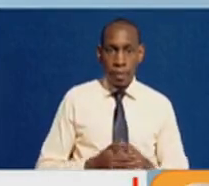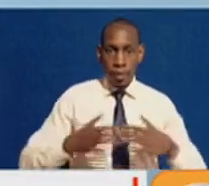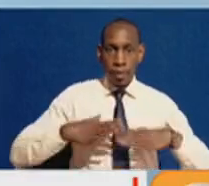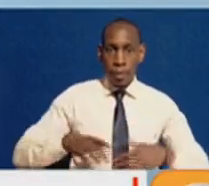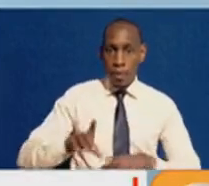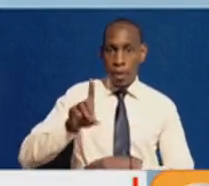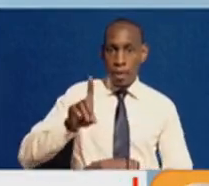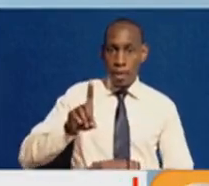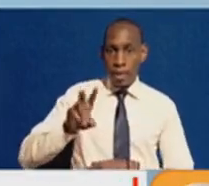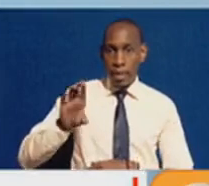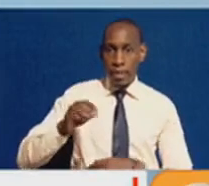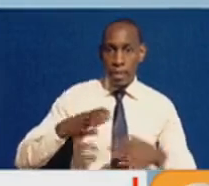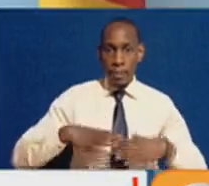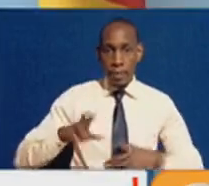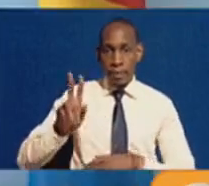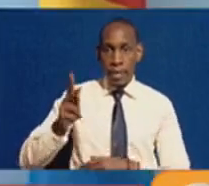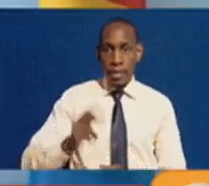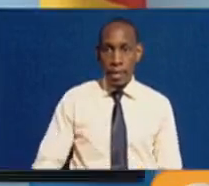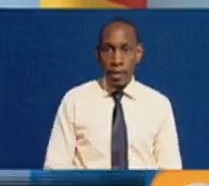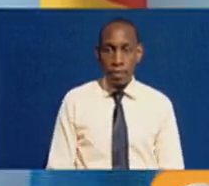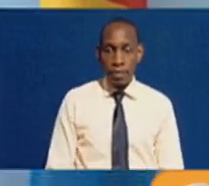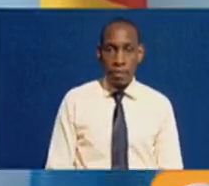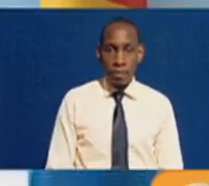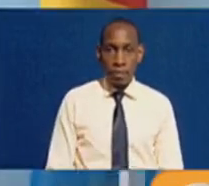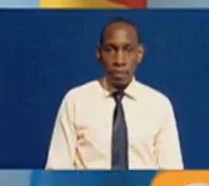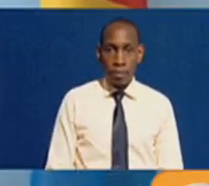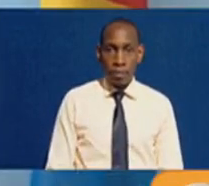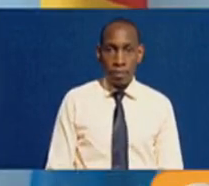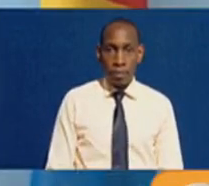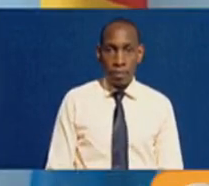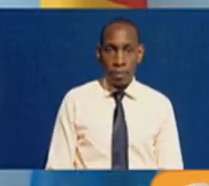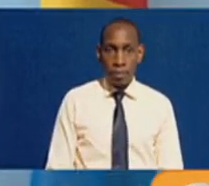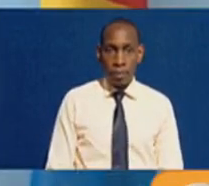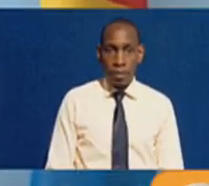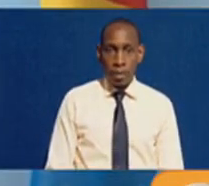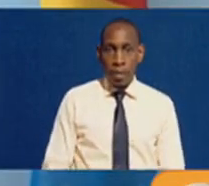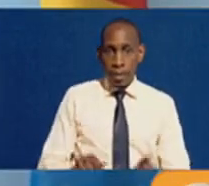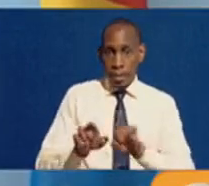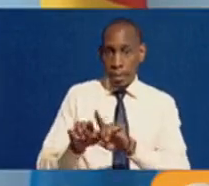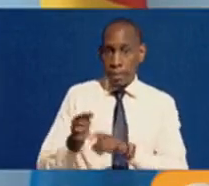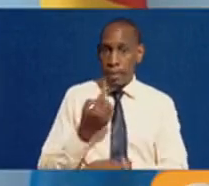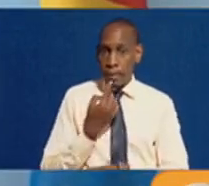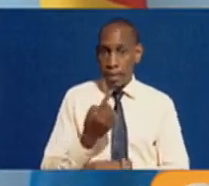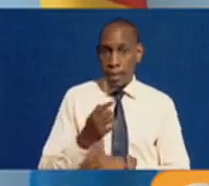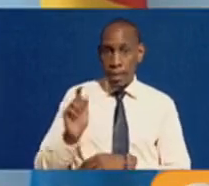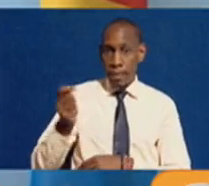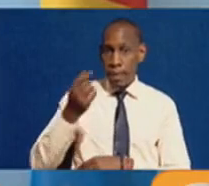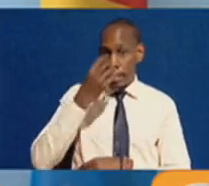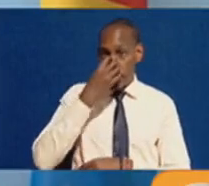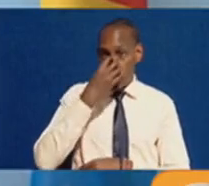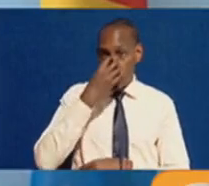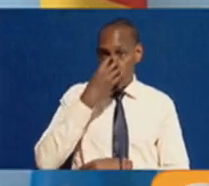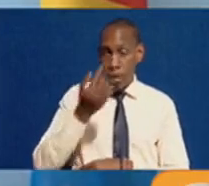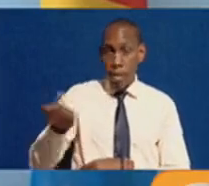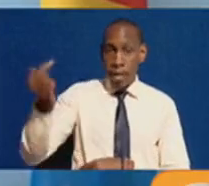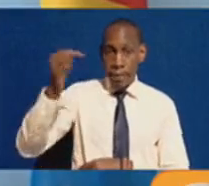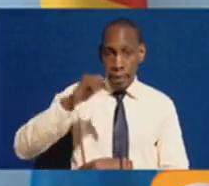DRC and the people of Kenya. De rendre that I just mentioned, President Ruto